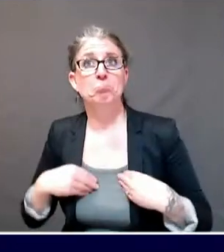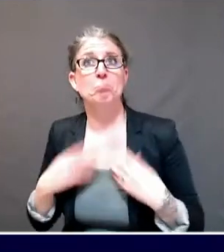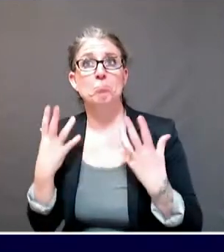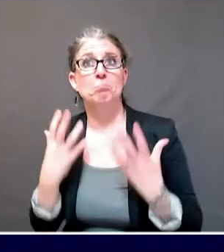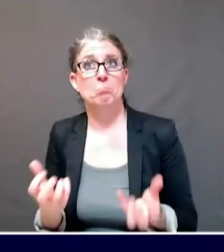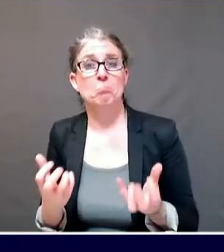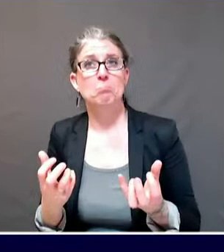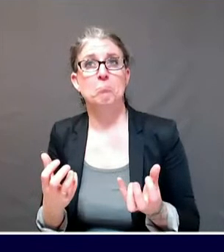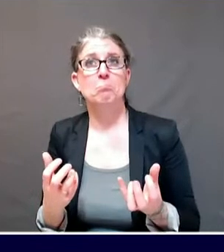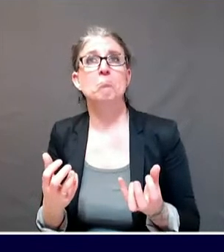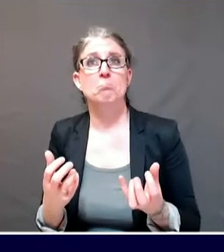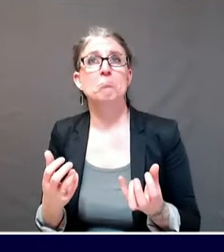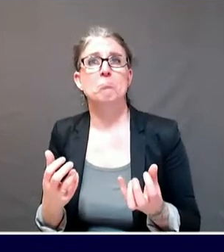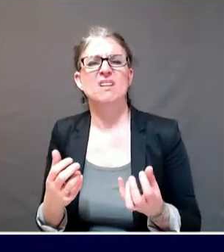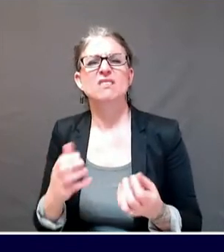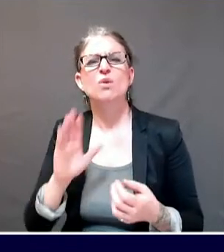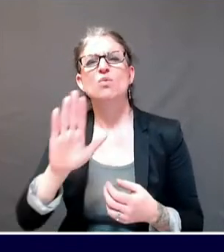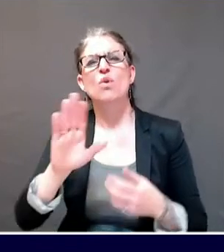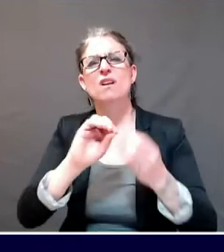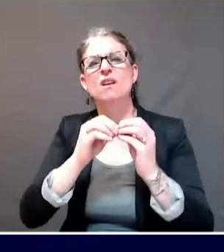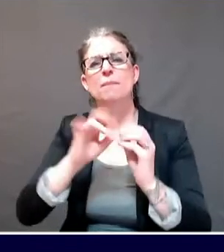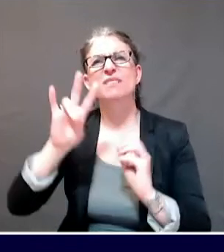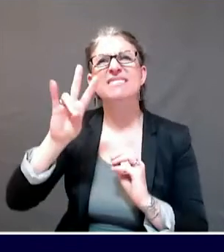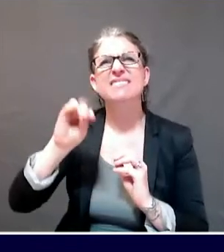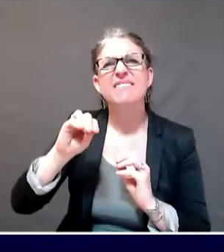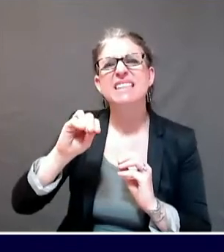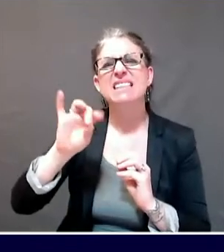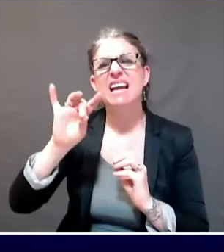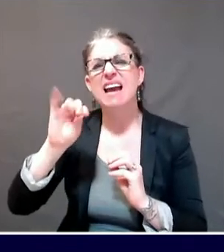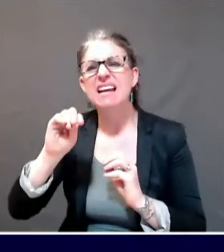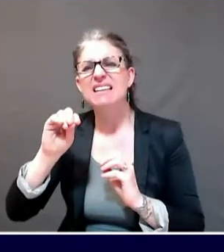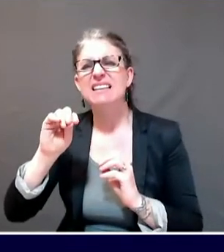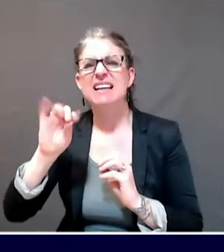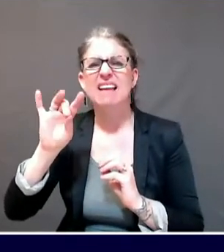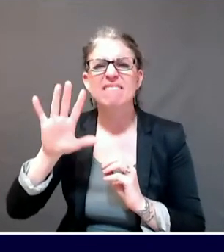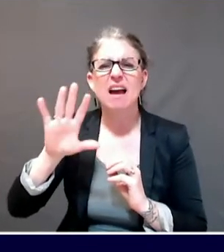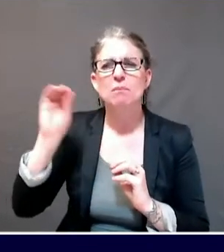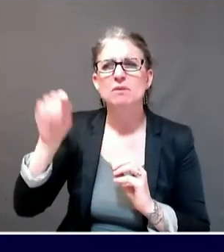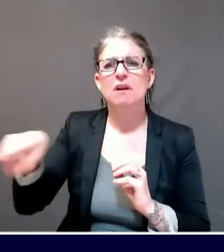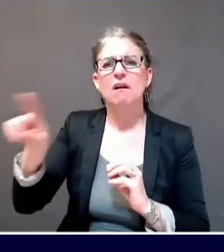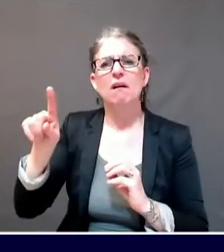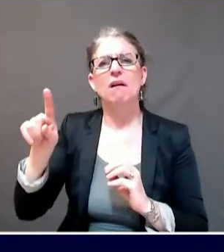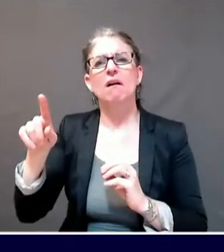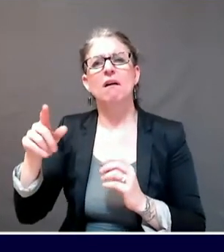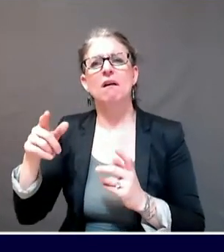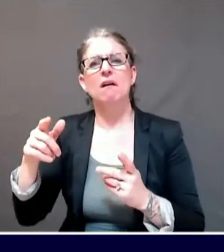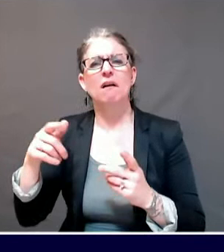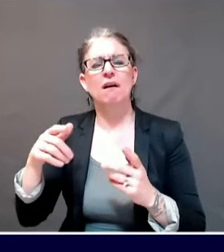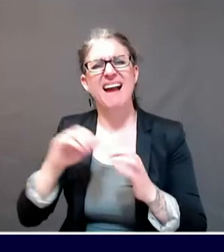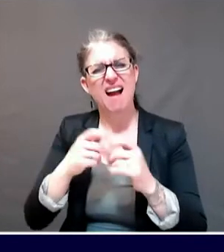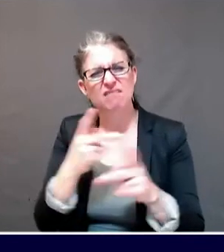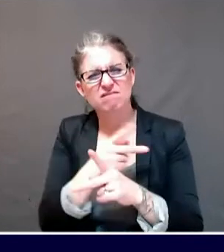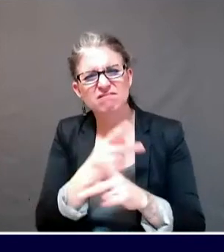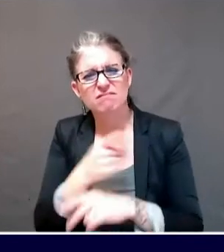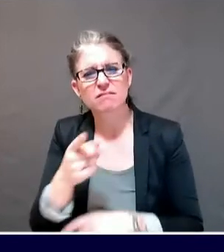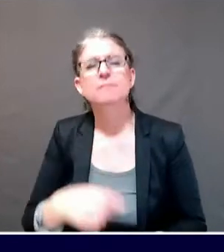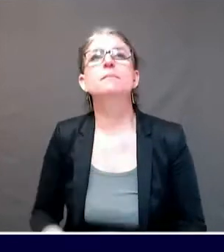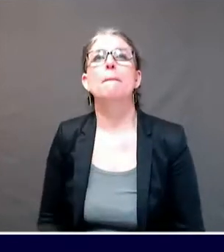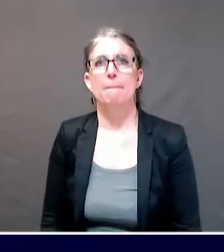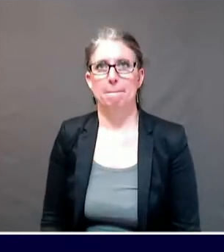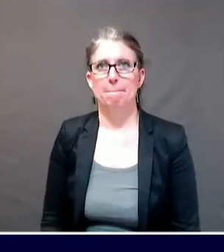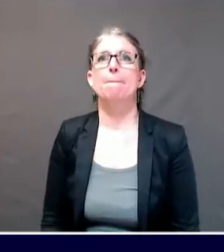that figure, to be candid or to be clear, comes by report from medical officers, chief medical officers at the